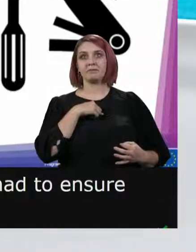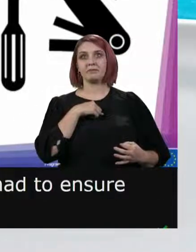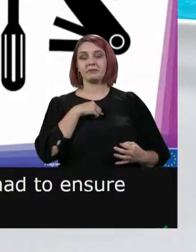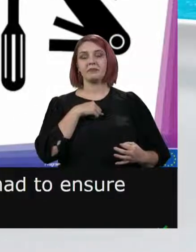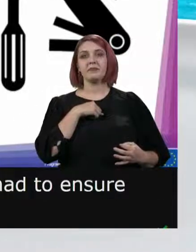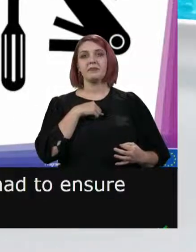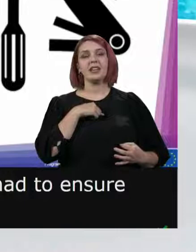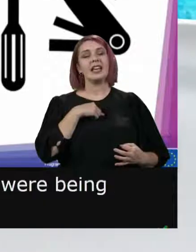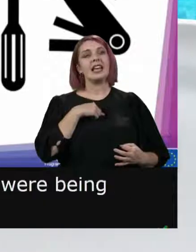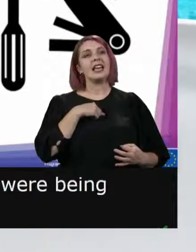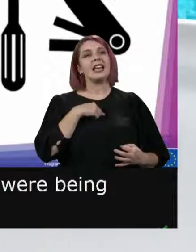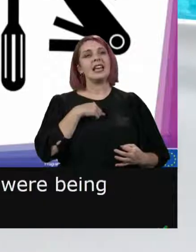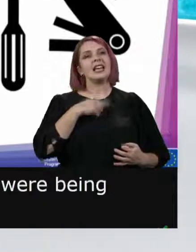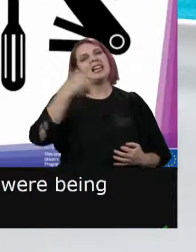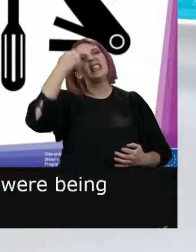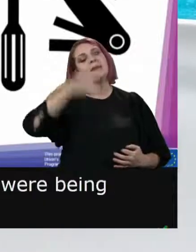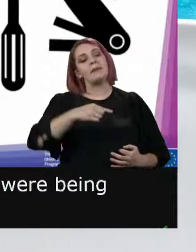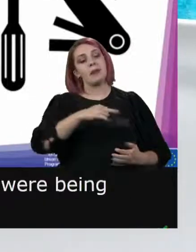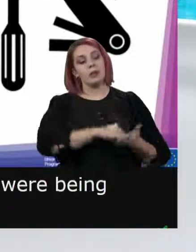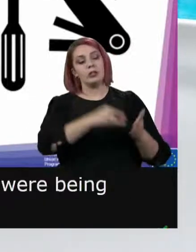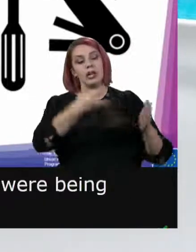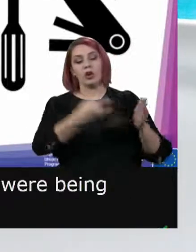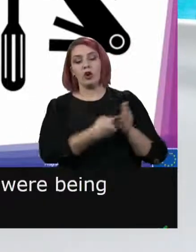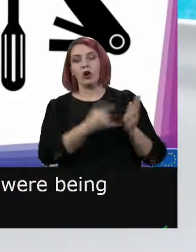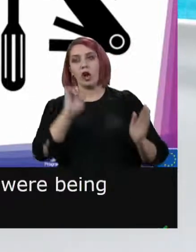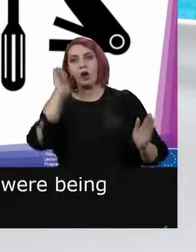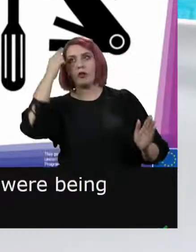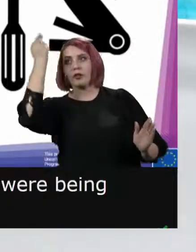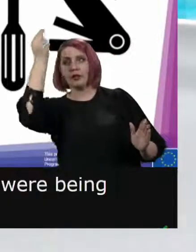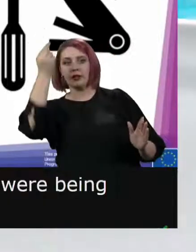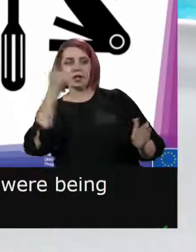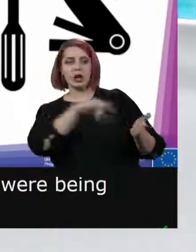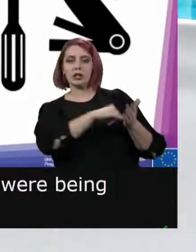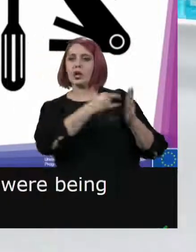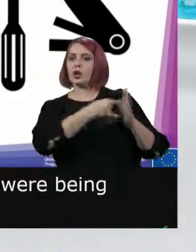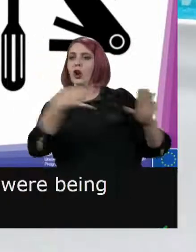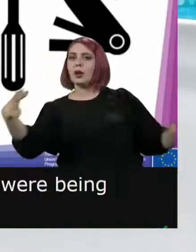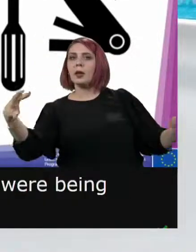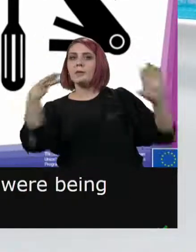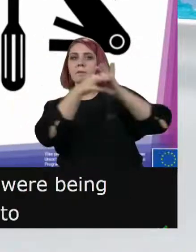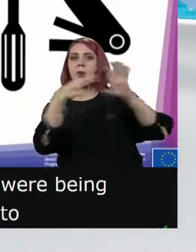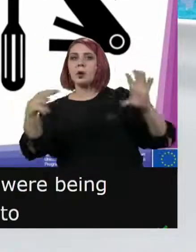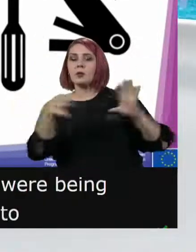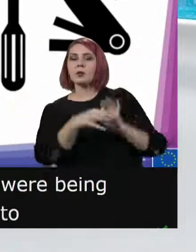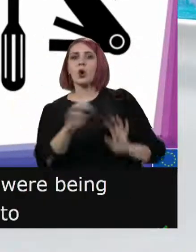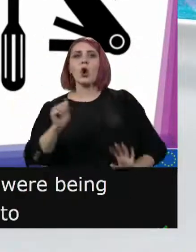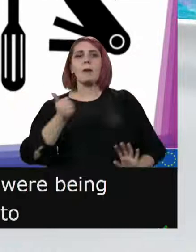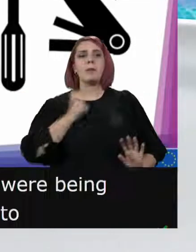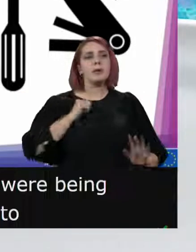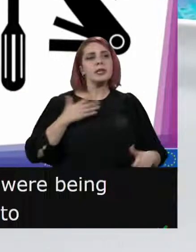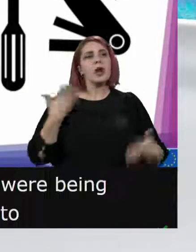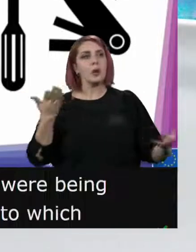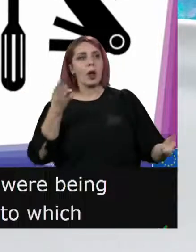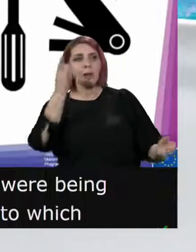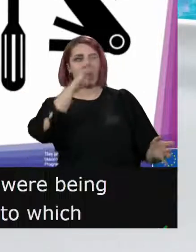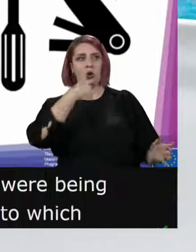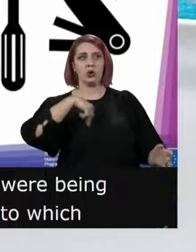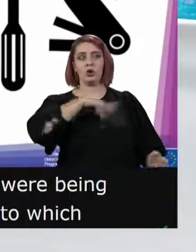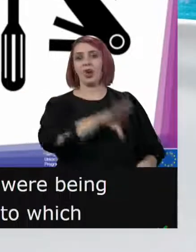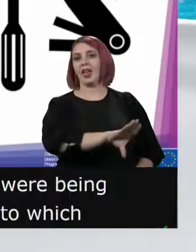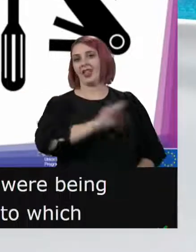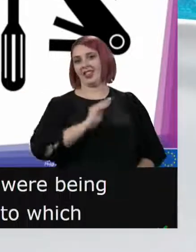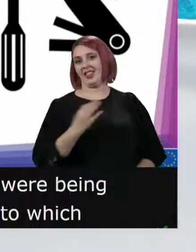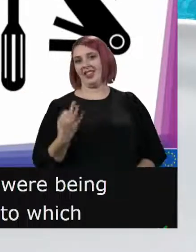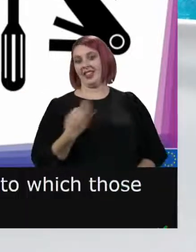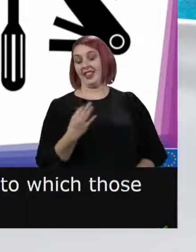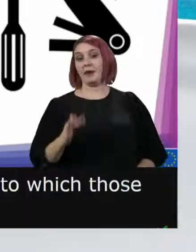design concepts and the extent to which those ideas could be brought to bear